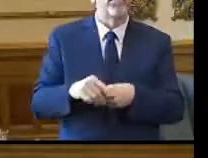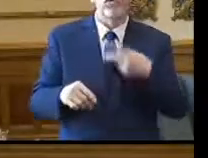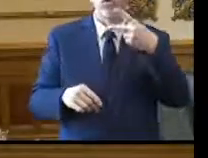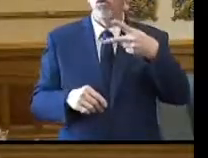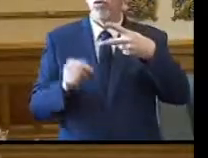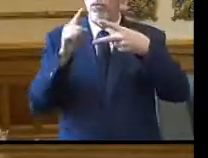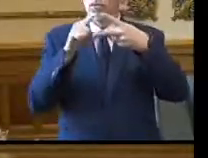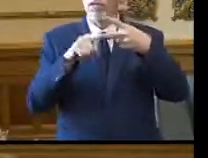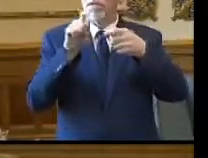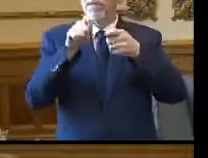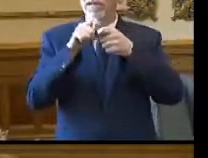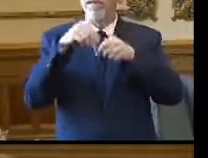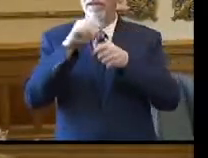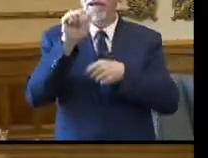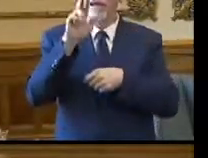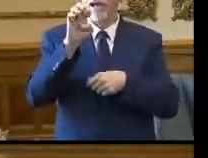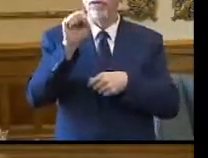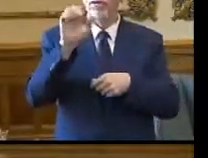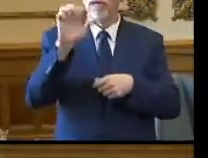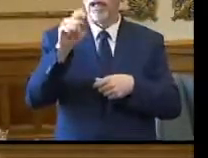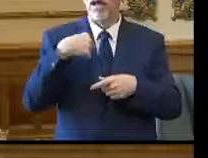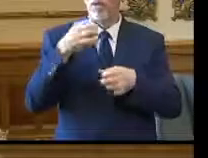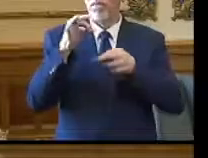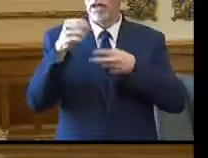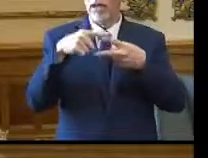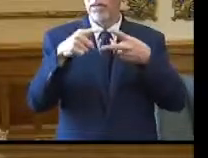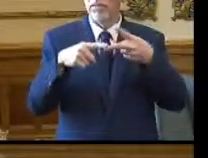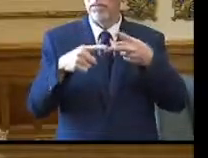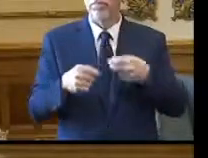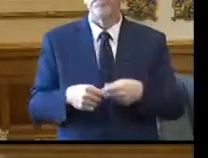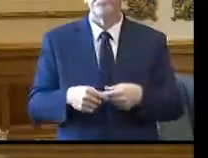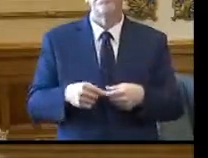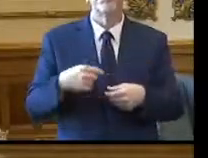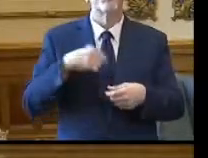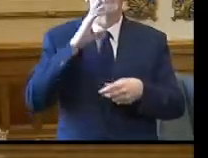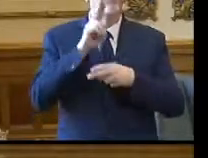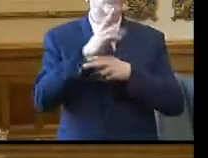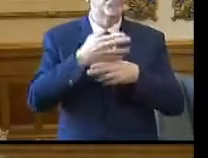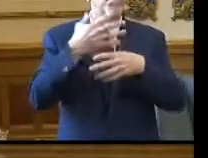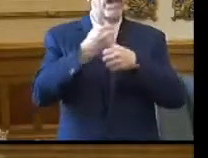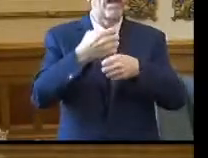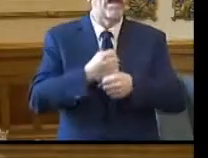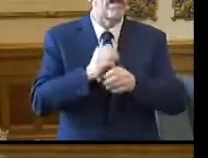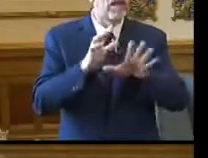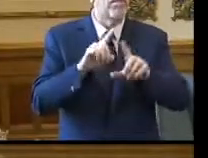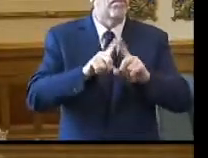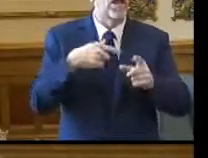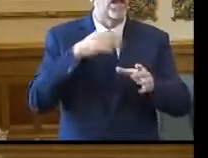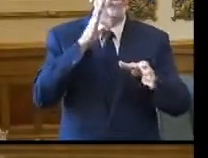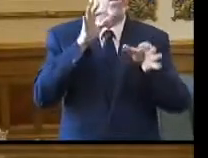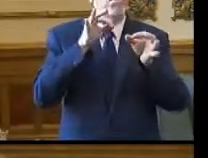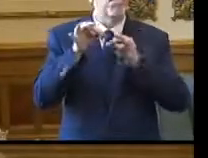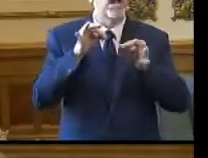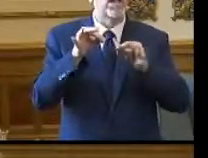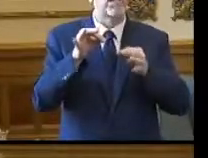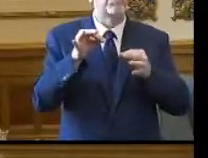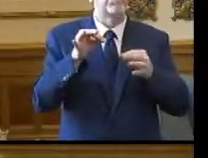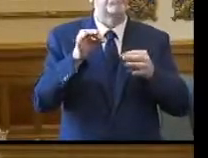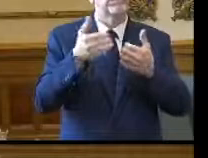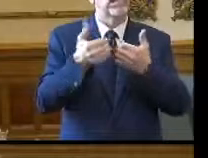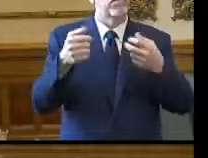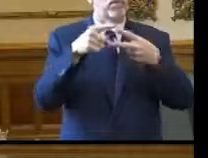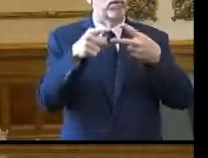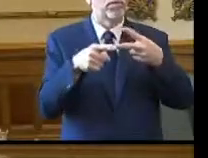specific provisions of the CARES Act that I want to talk about today. So I'm going to use some acronyms, but I'm going to talk about them